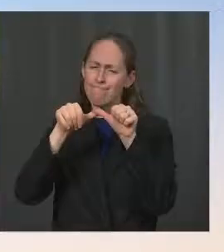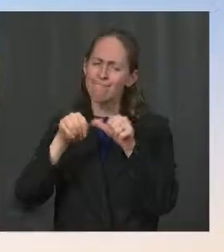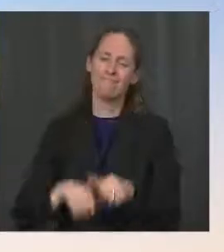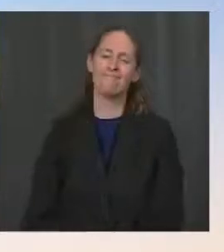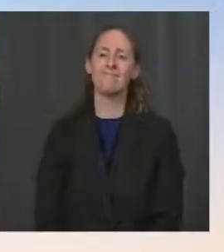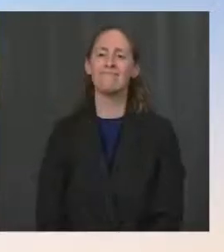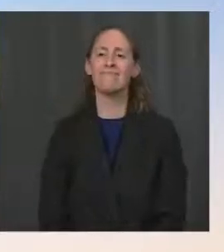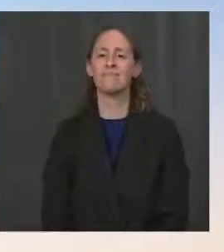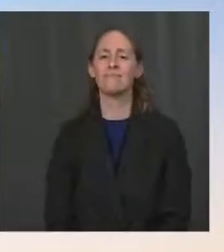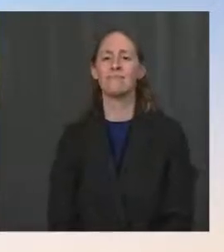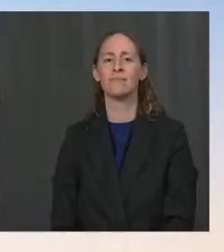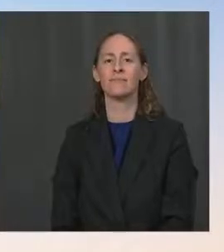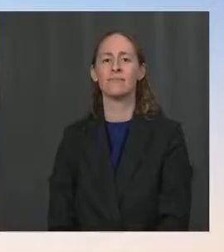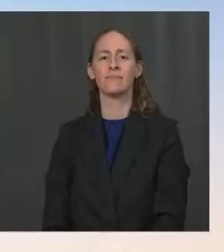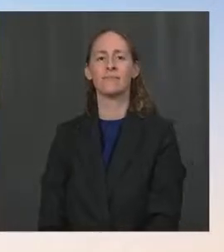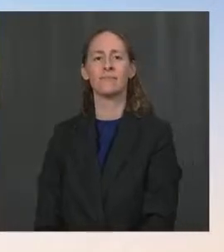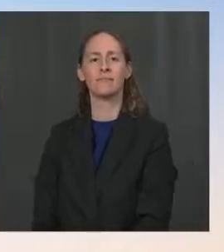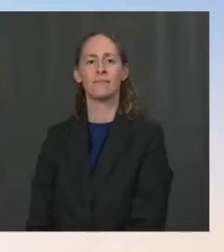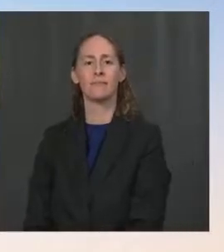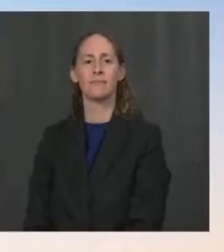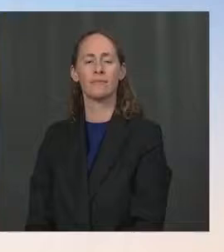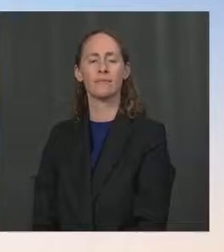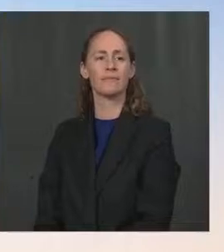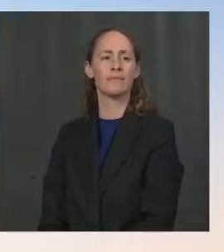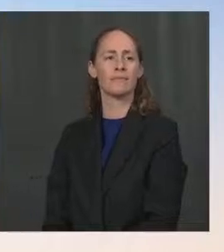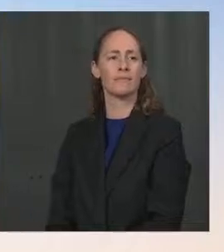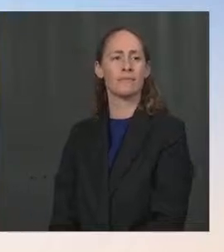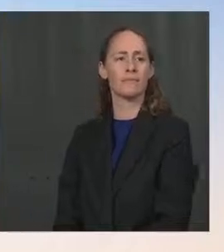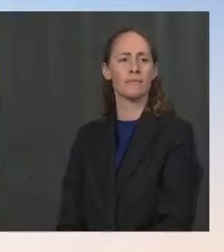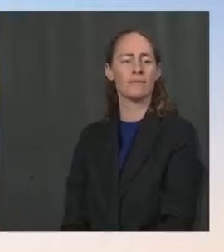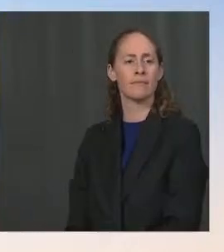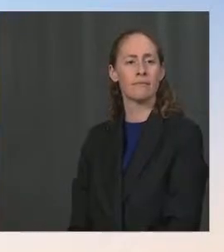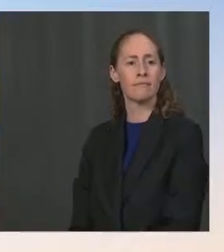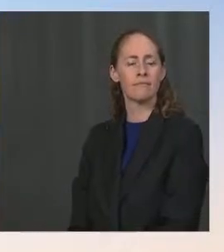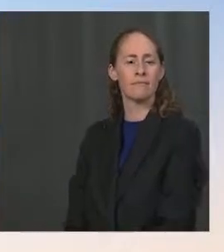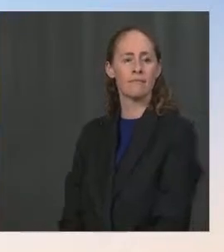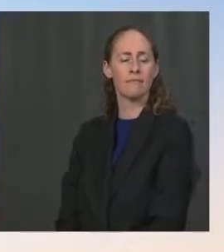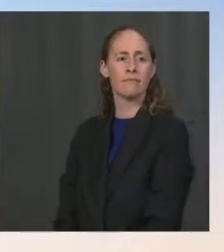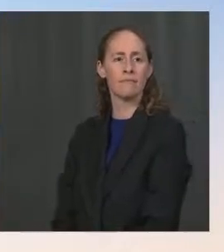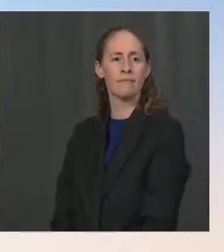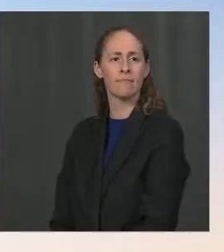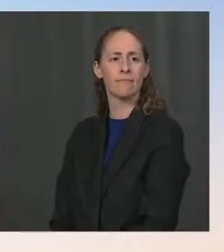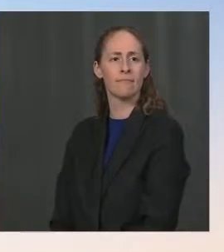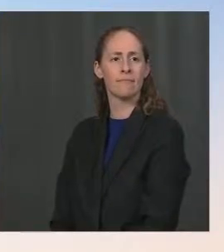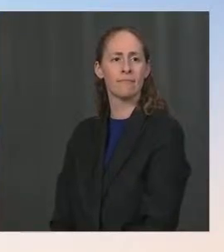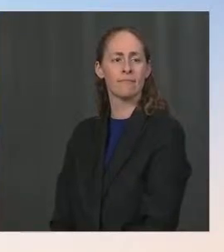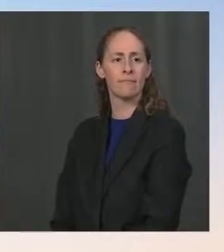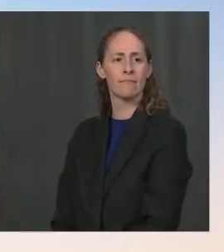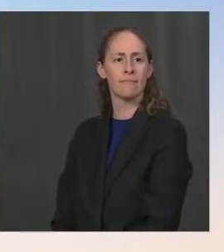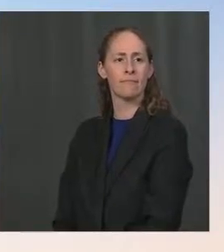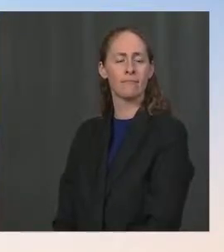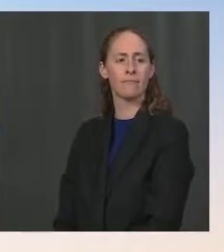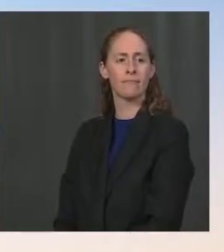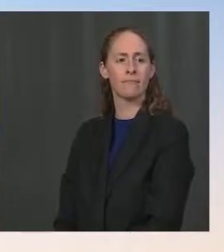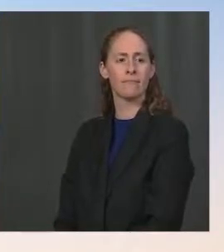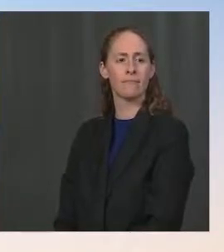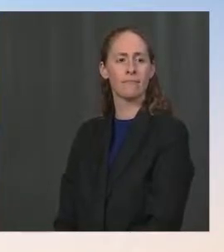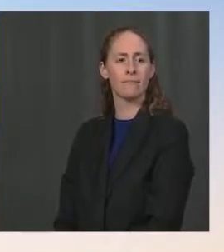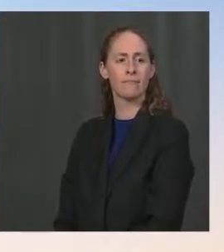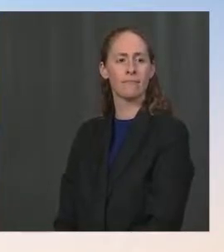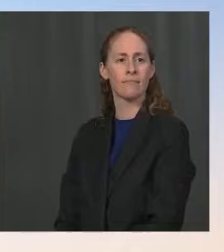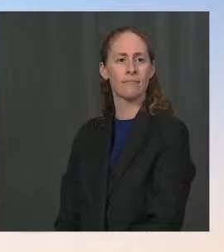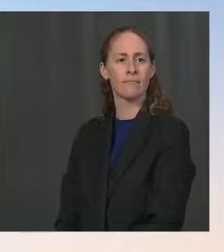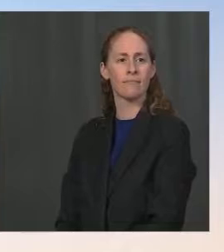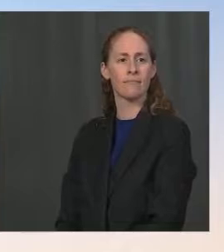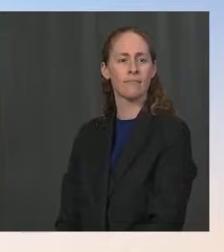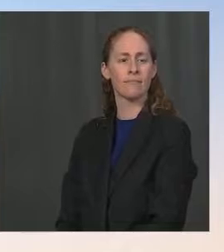State Department briefed reporters earlier today saying that anecdotally, they thought a majority of SIV folks in the SIP pipeline did not get out. I'm